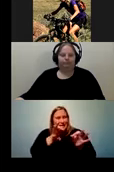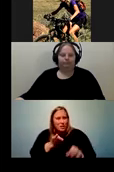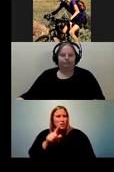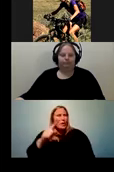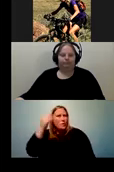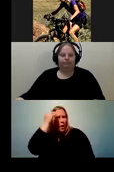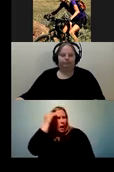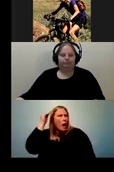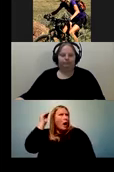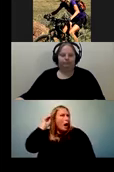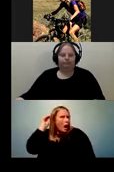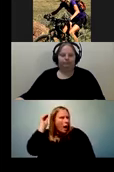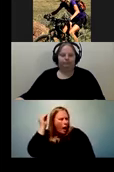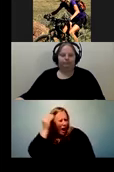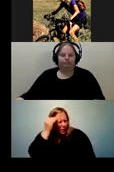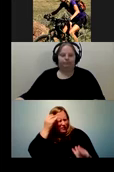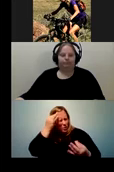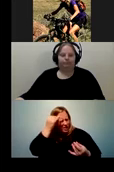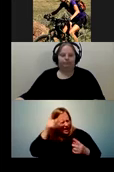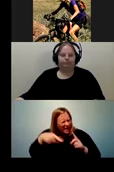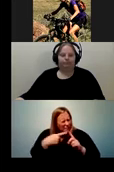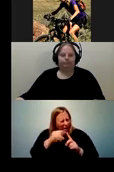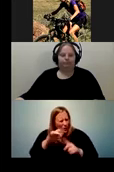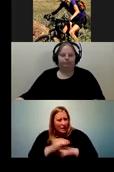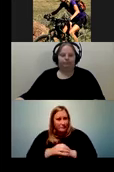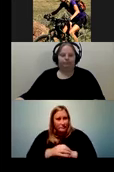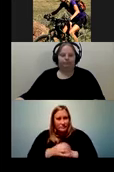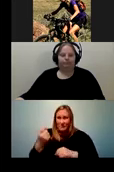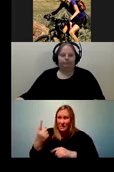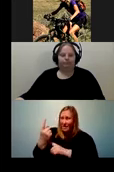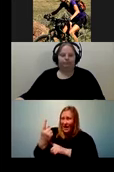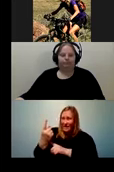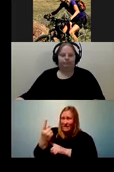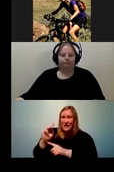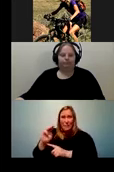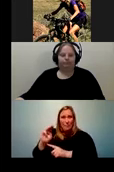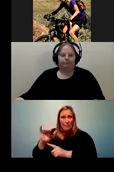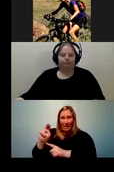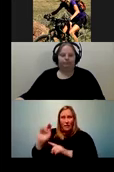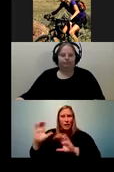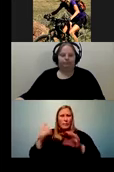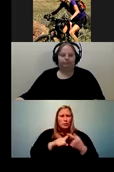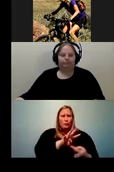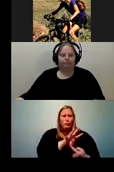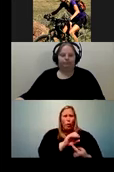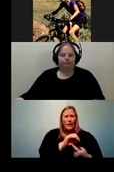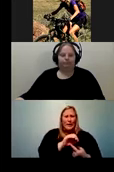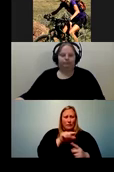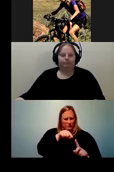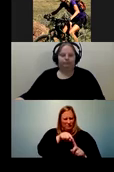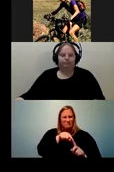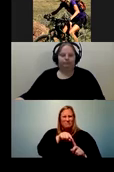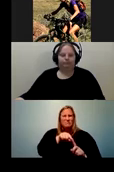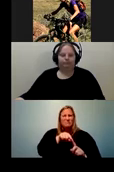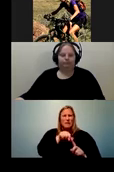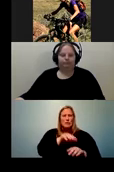conscious brain. And you can see 11 million versus 40. That's a much slower mechanism, that conscious